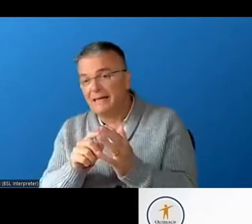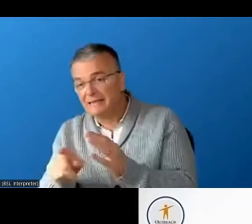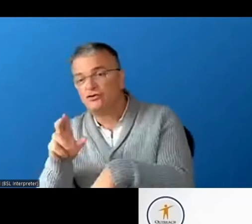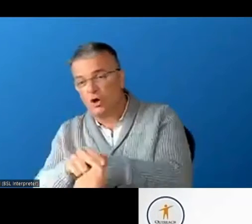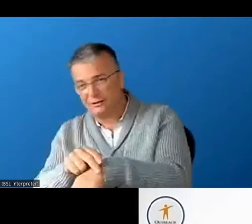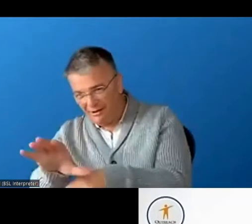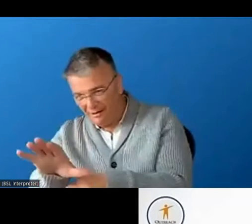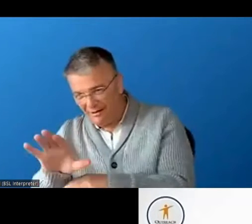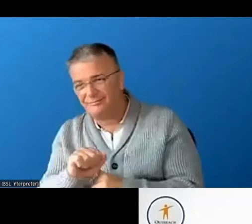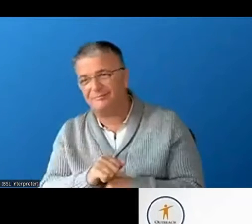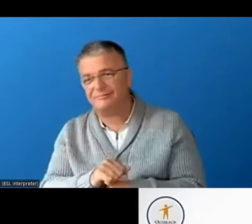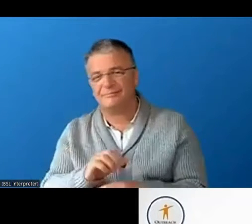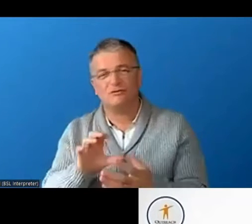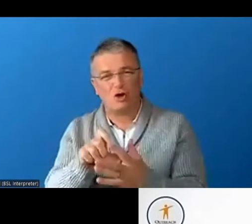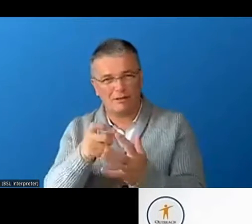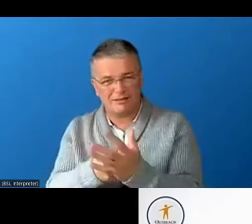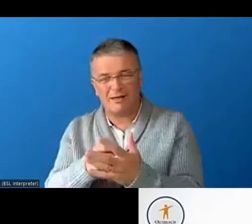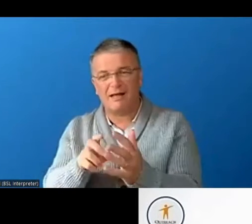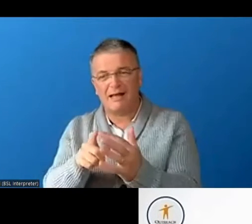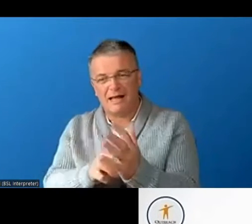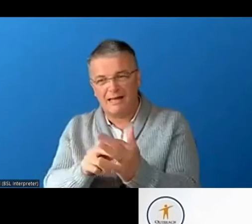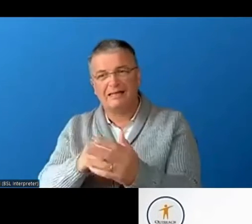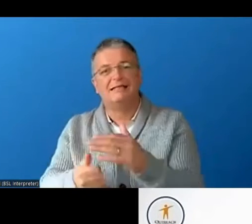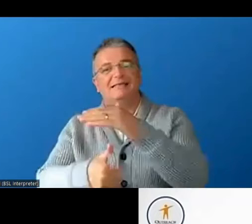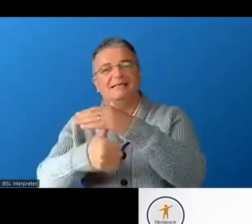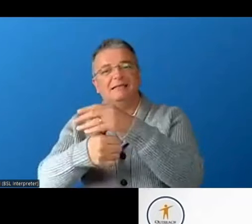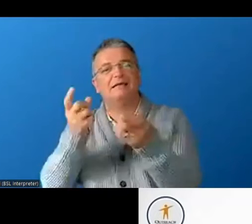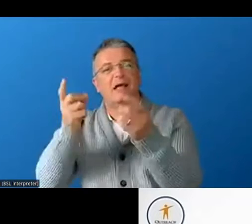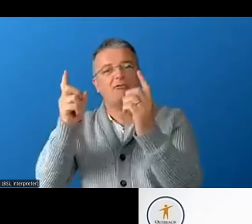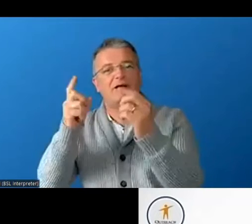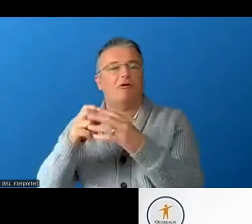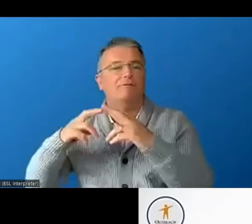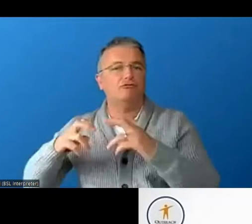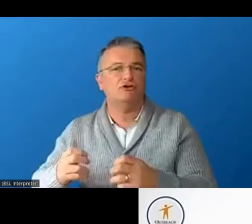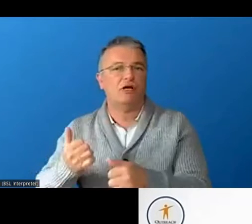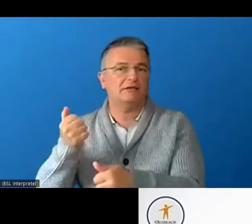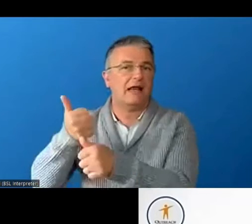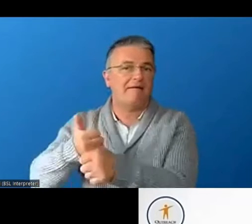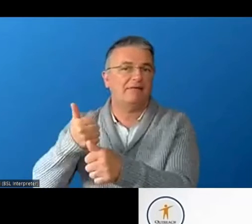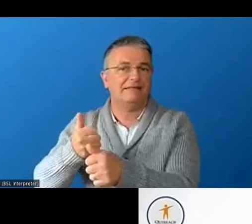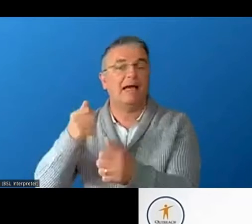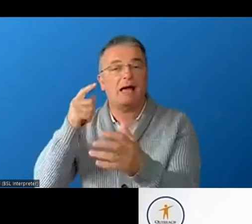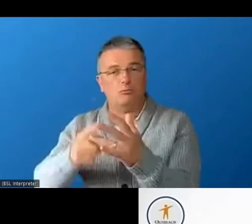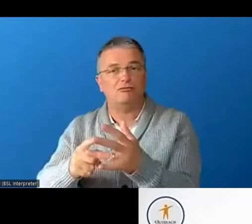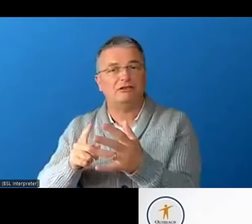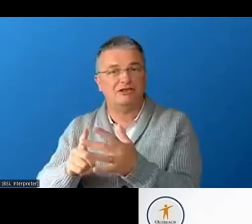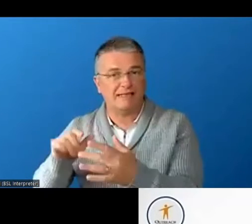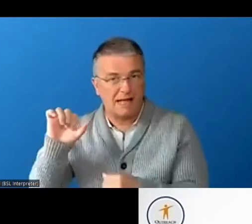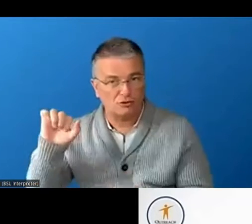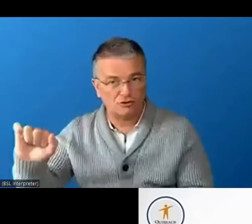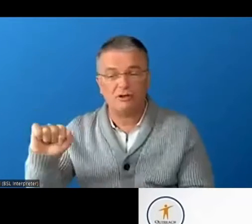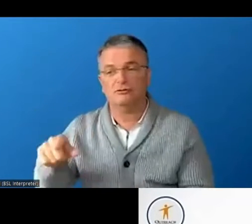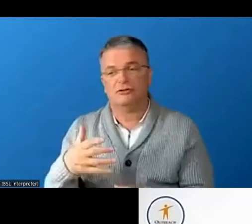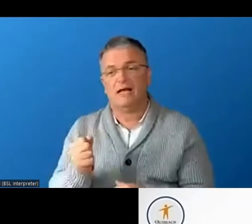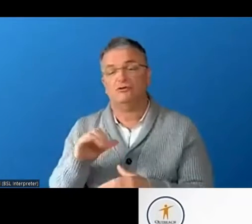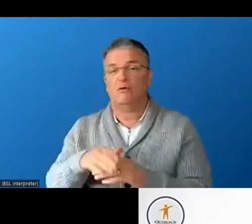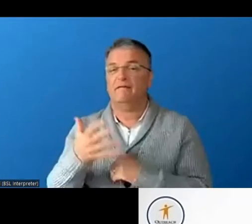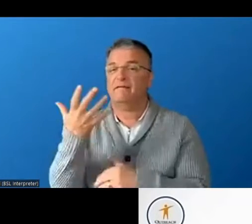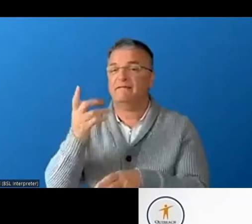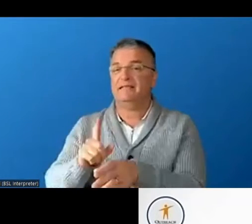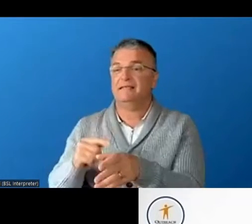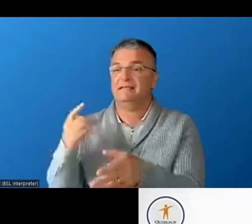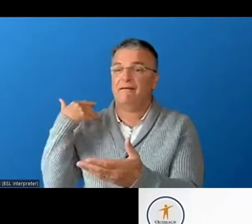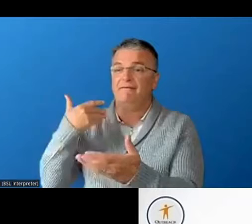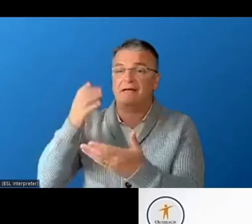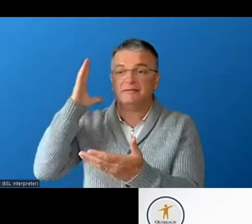Elene, I should say, is the Senior Director of Research and Advocacy at Outreach International and has over 15 years of